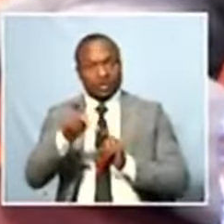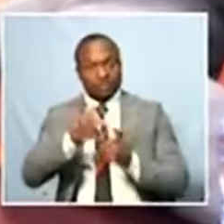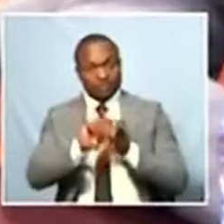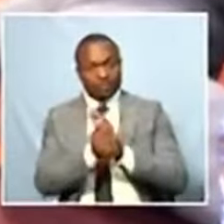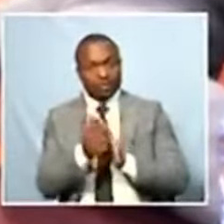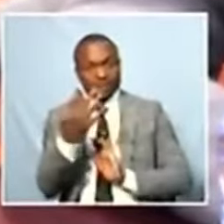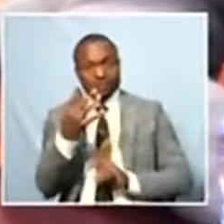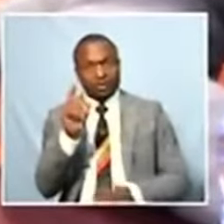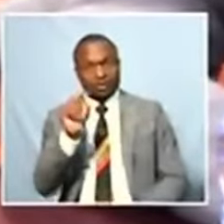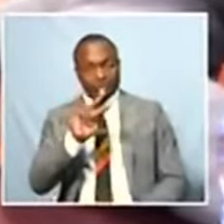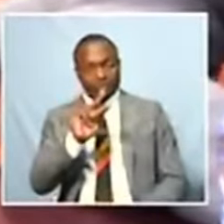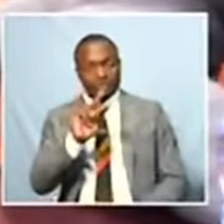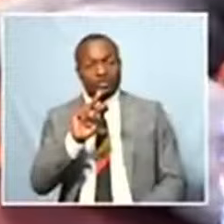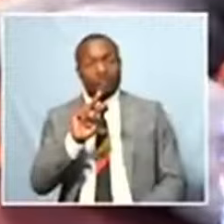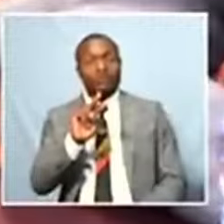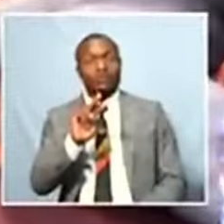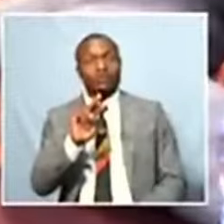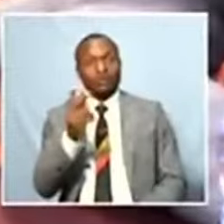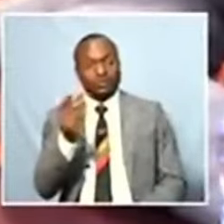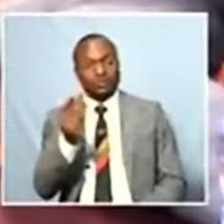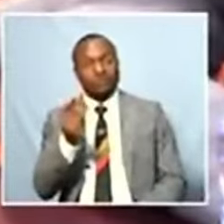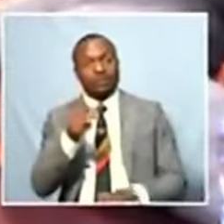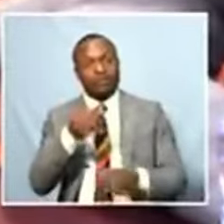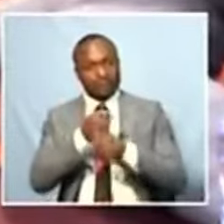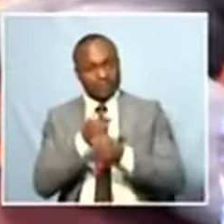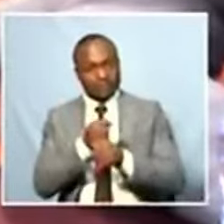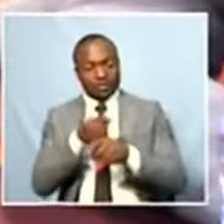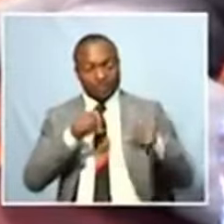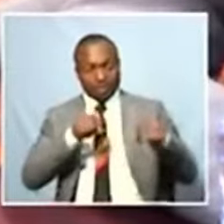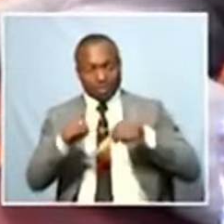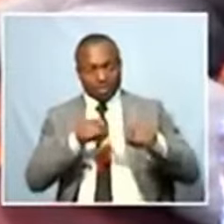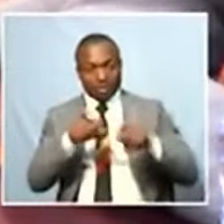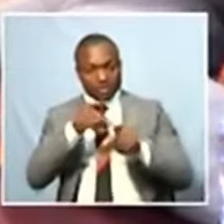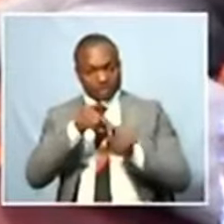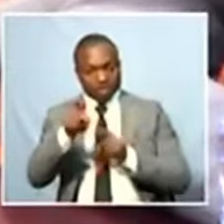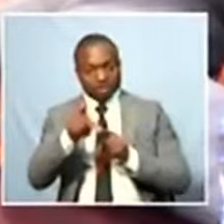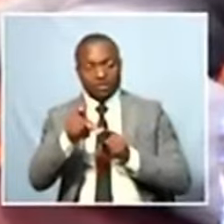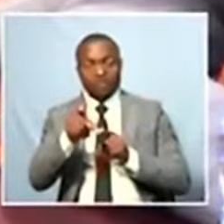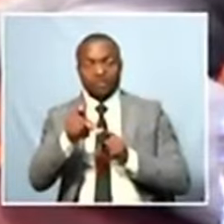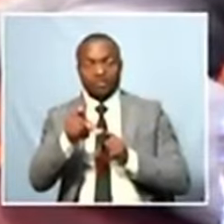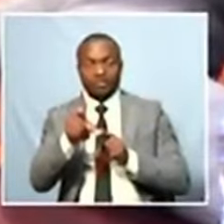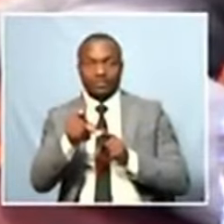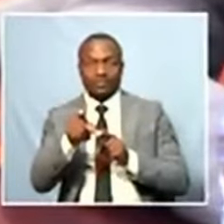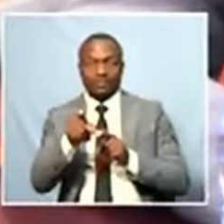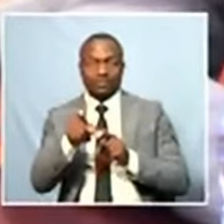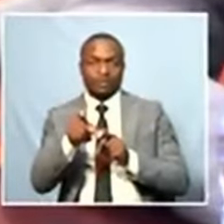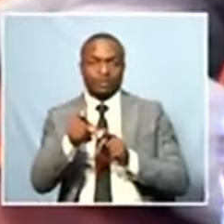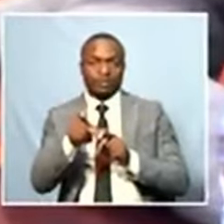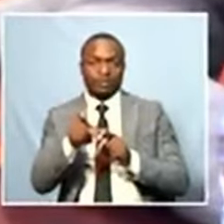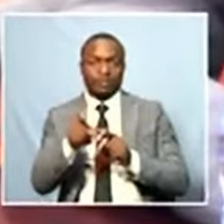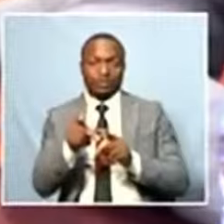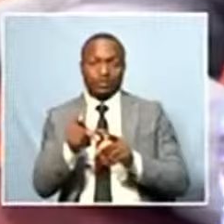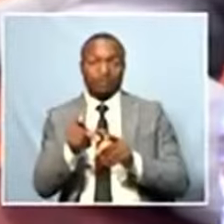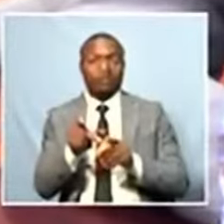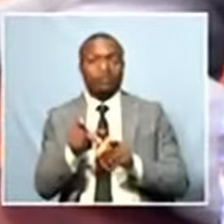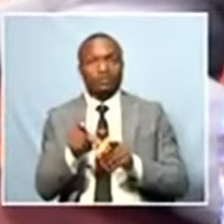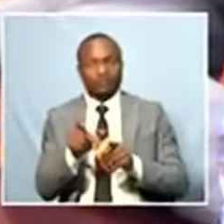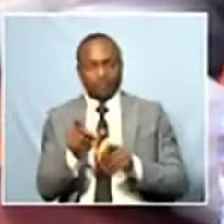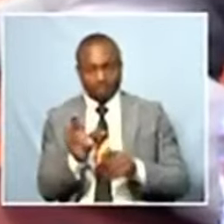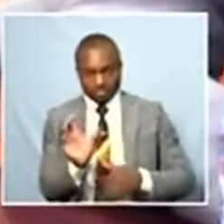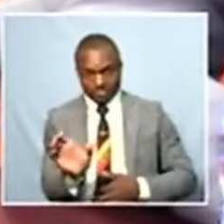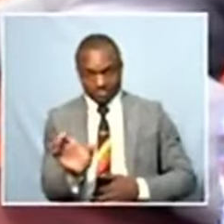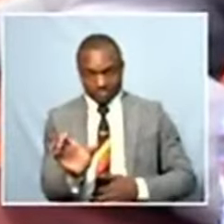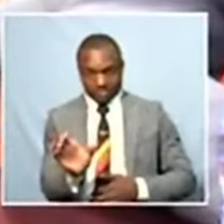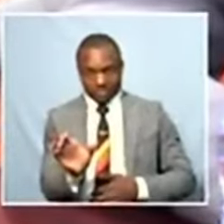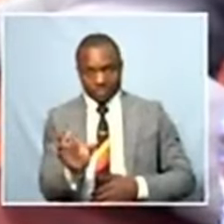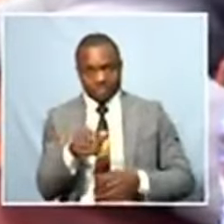was enacted to regulate the teaching profession, to operationalize it through